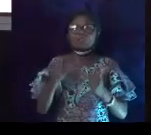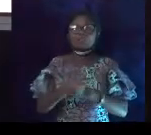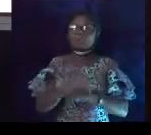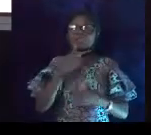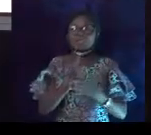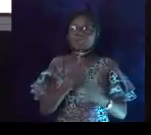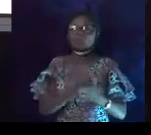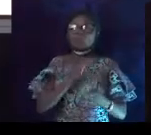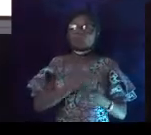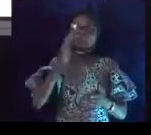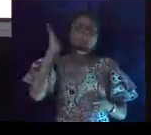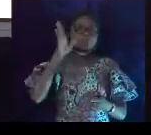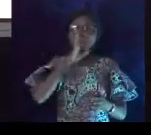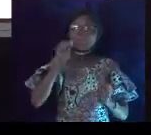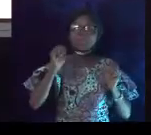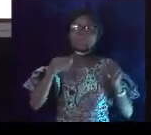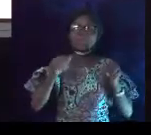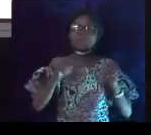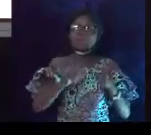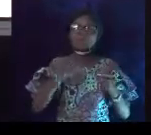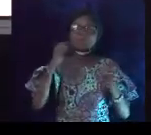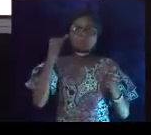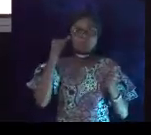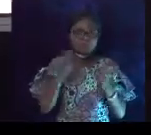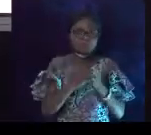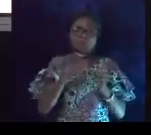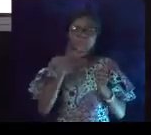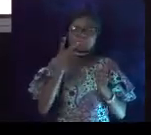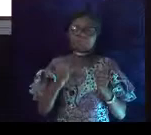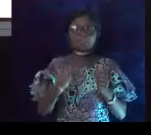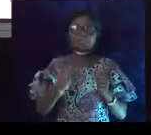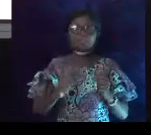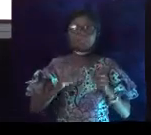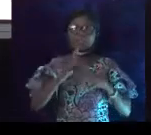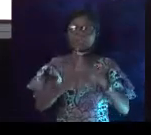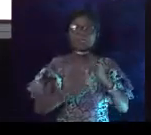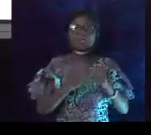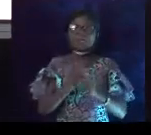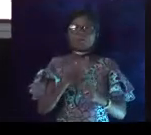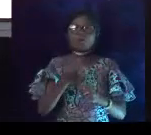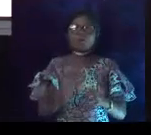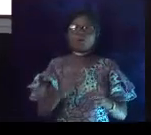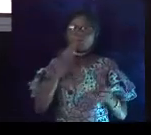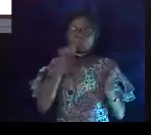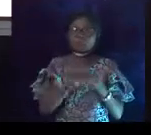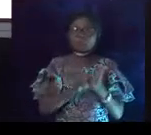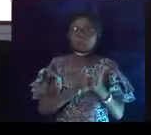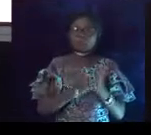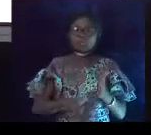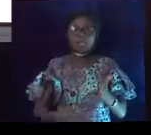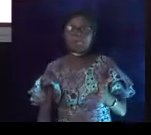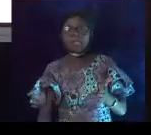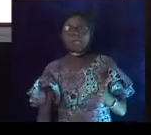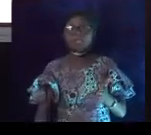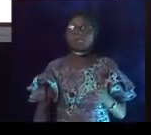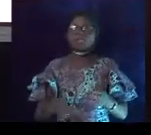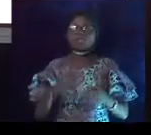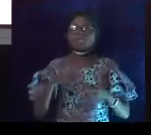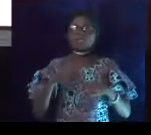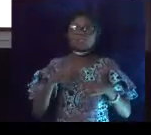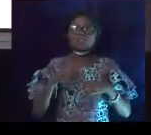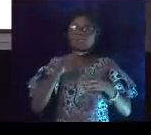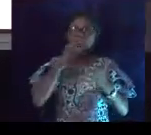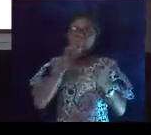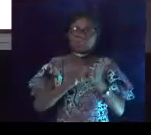today's lesson, you should be able to identify the types of chicken, list